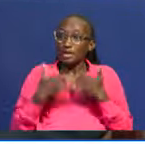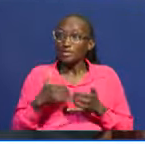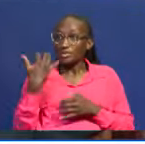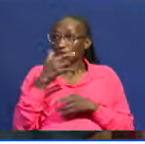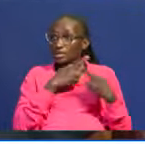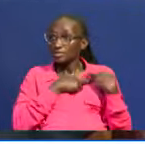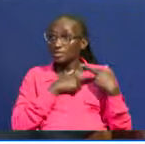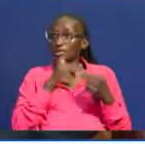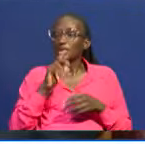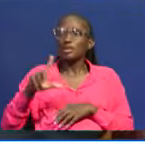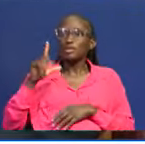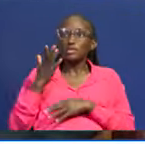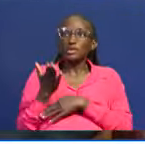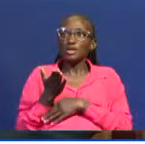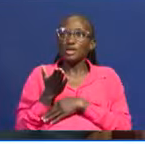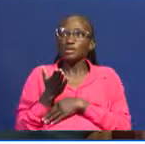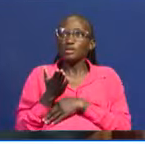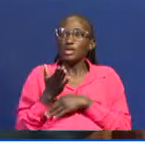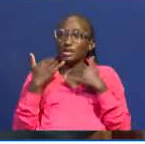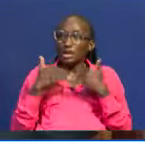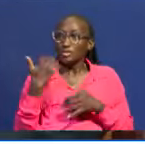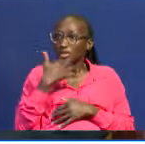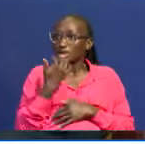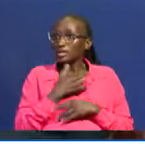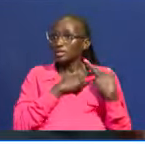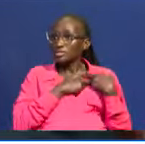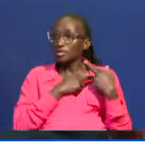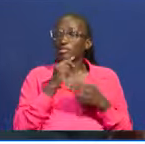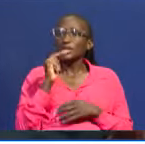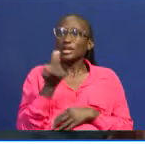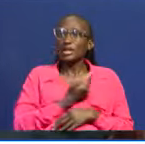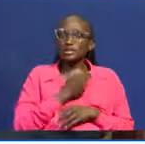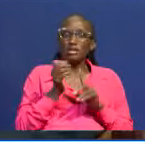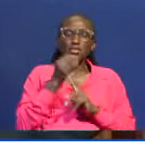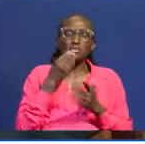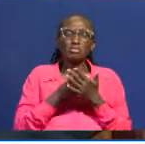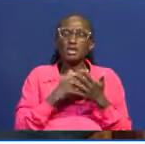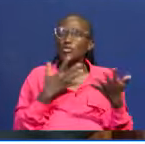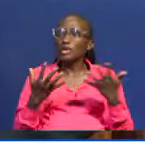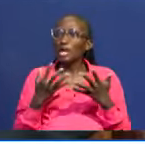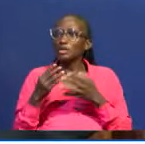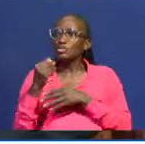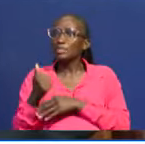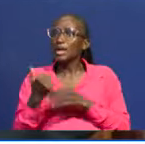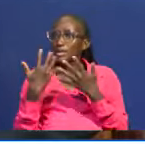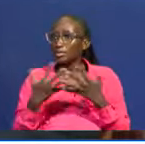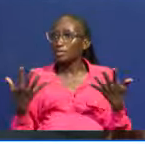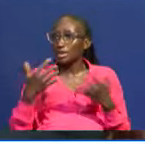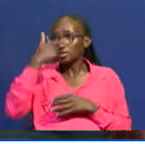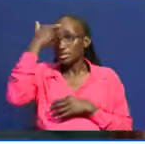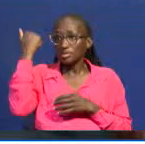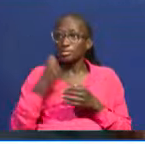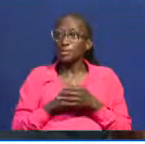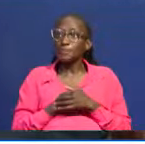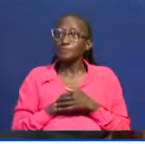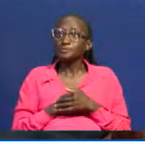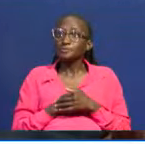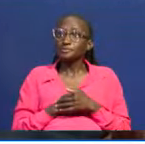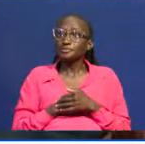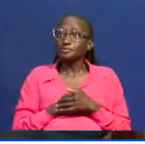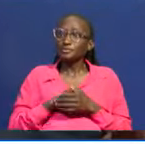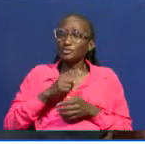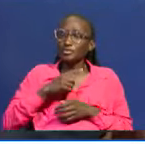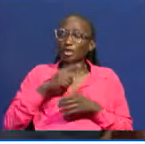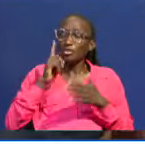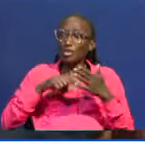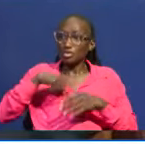law is established. It is upon him to tell us where he got money to buy those properties, because in as far as